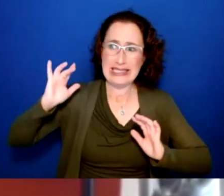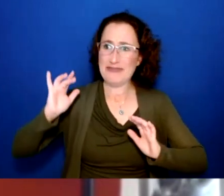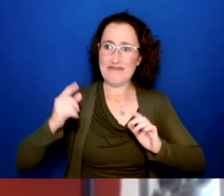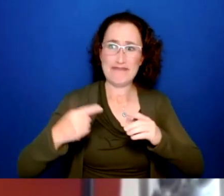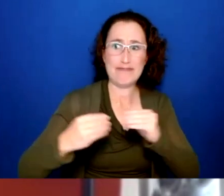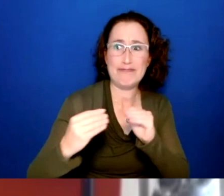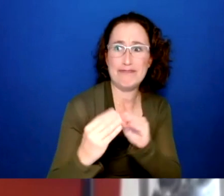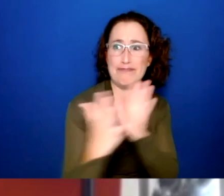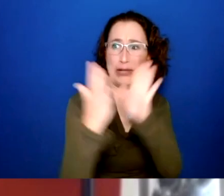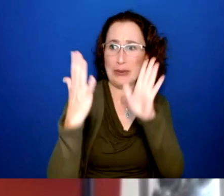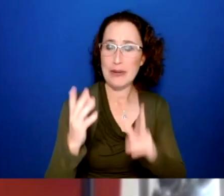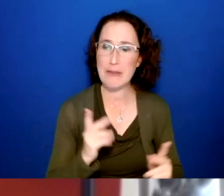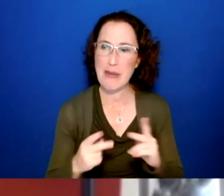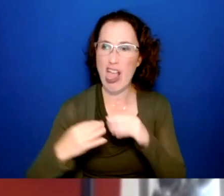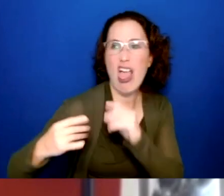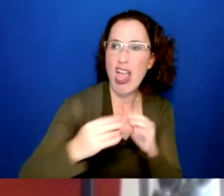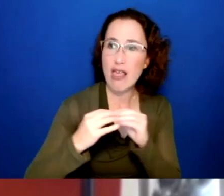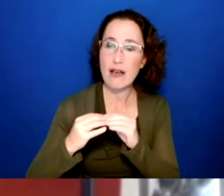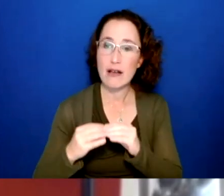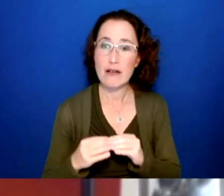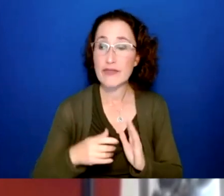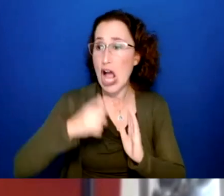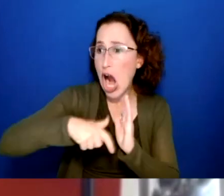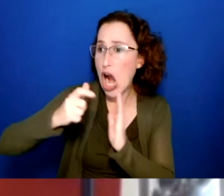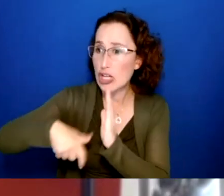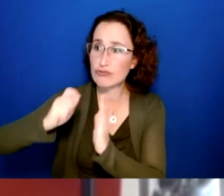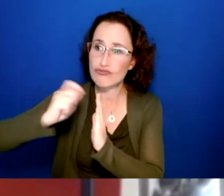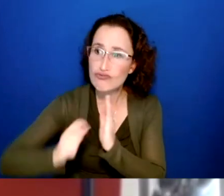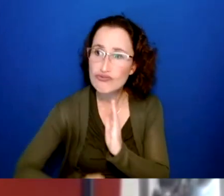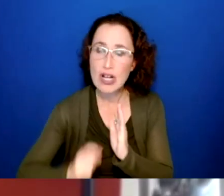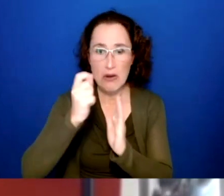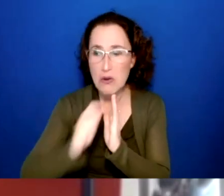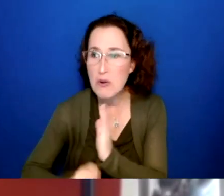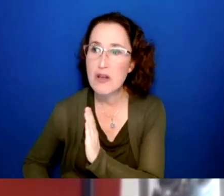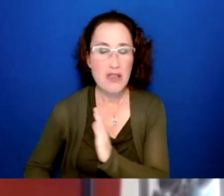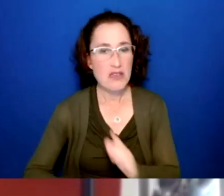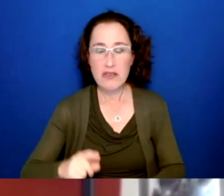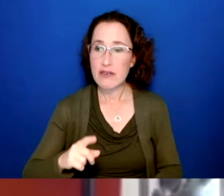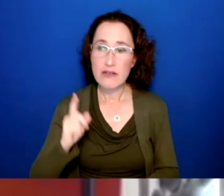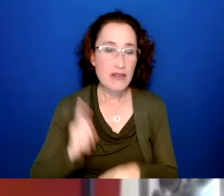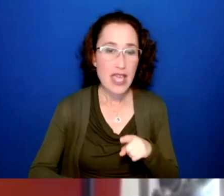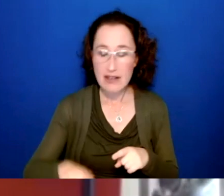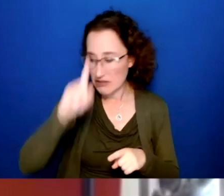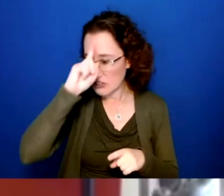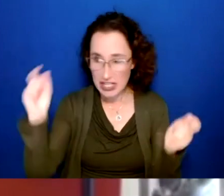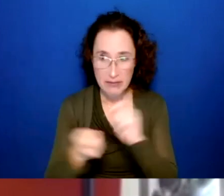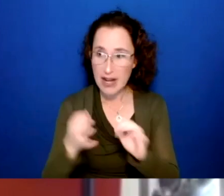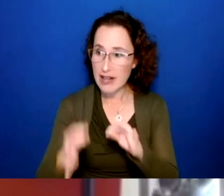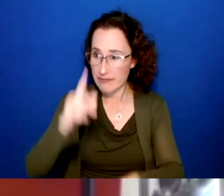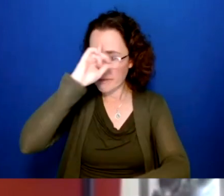people talked about online, and there were articles that were endlessly produced saying that you could never change somebody's mind about that issue. And then it felt